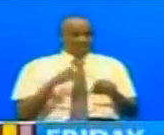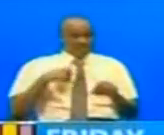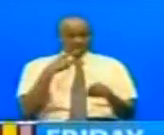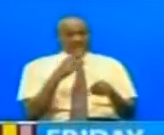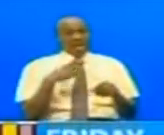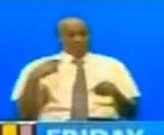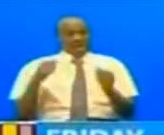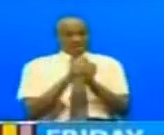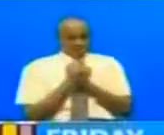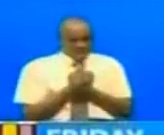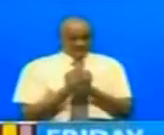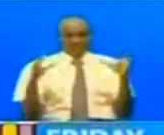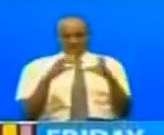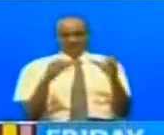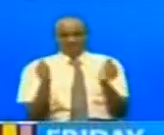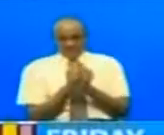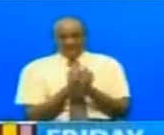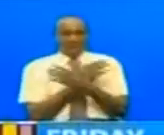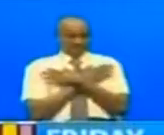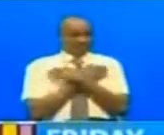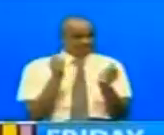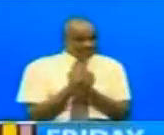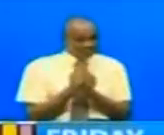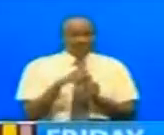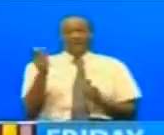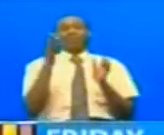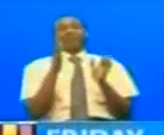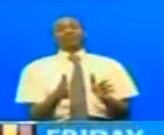mm-hmm. we as parties, as partners, yes, and